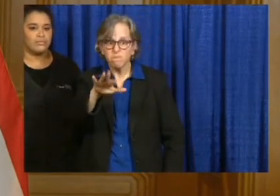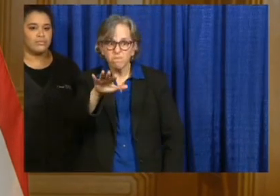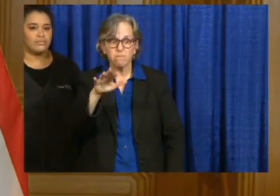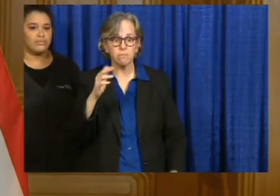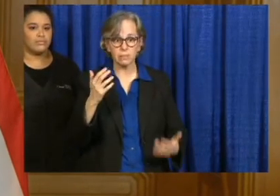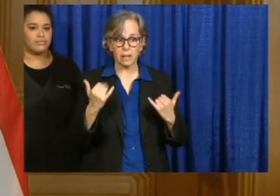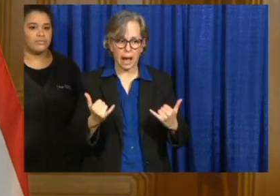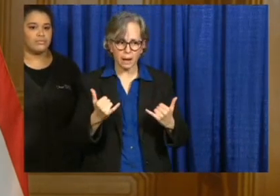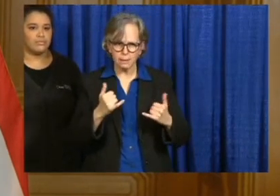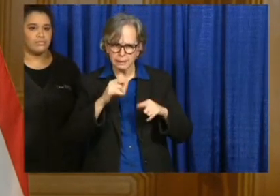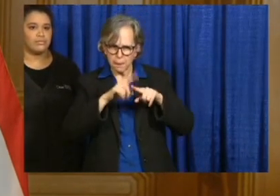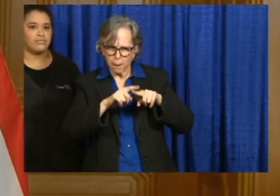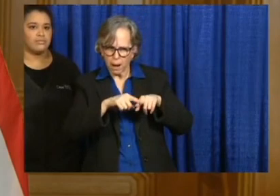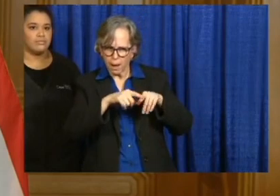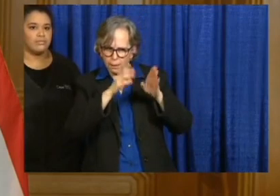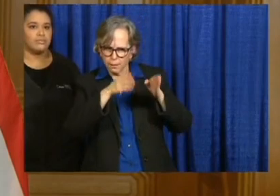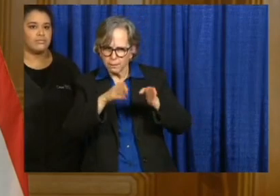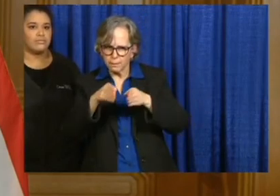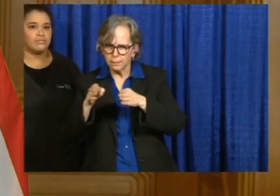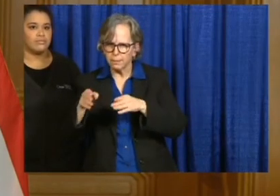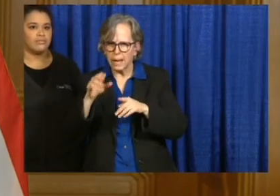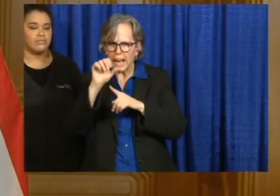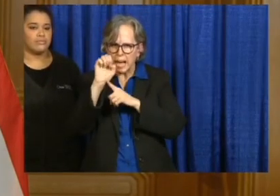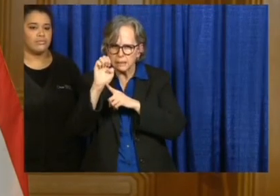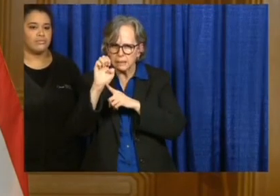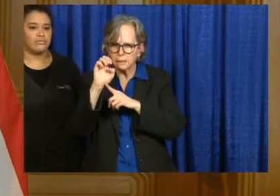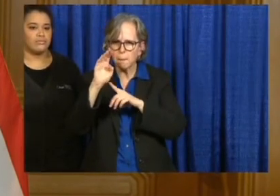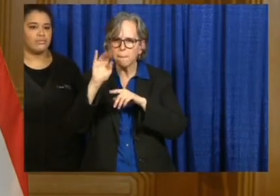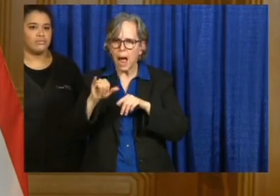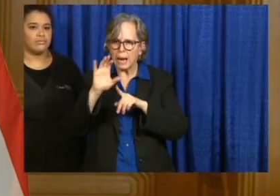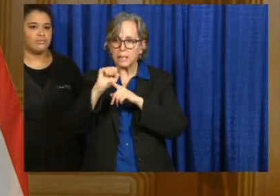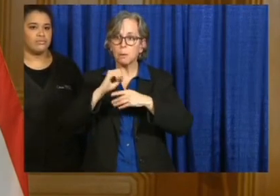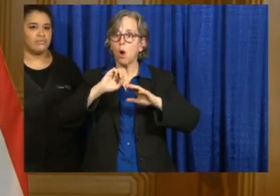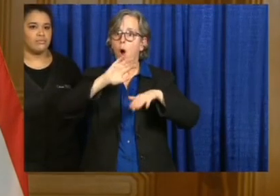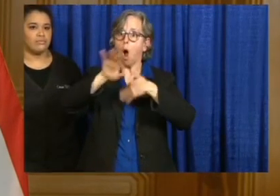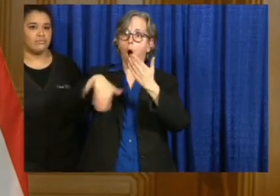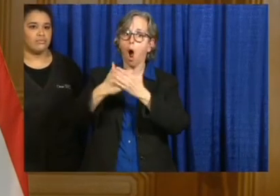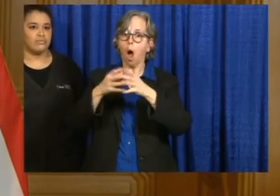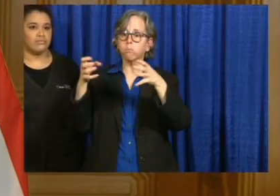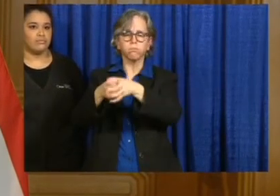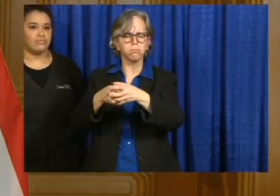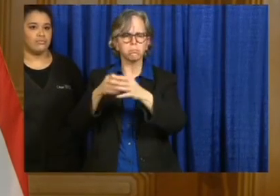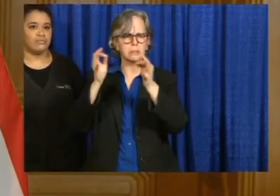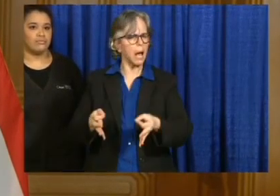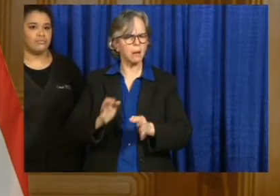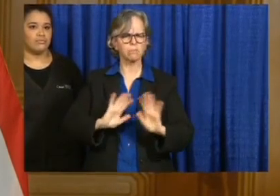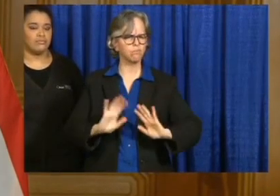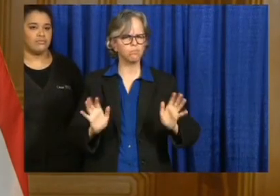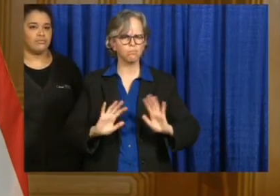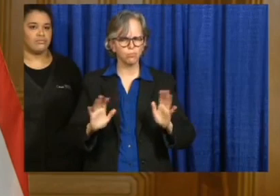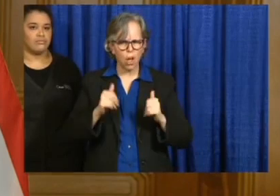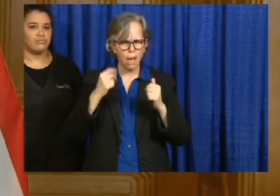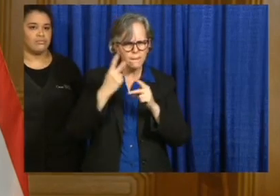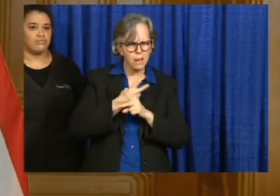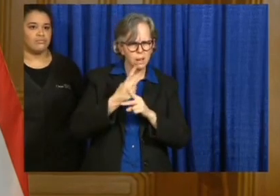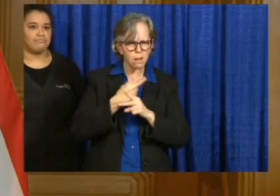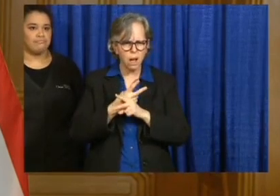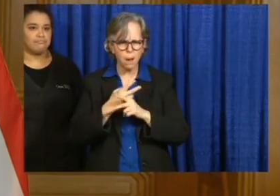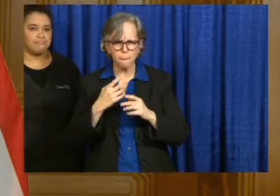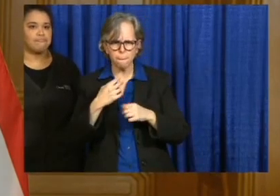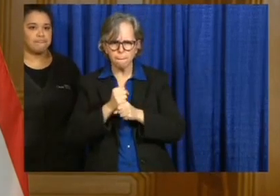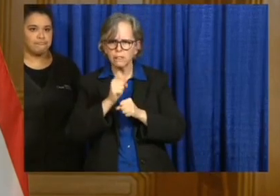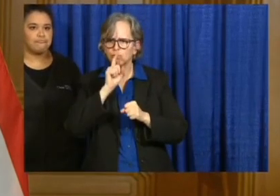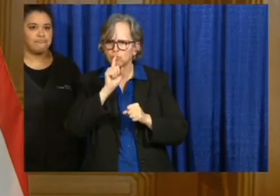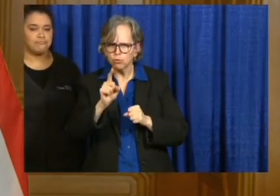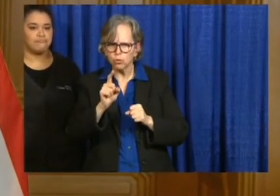basis make this examination and try to do what is in everyone's best interest. Thank you. And with